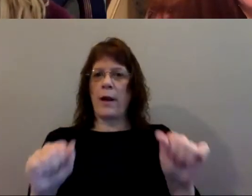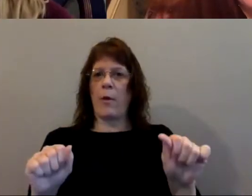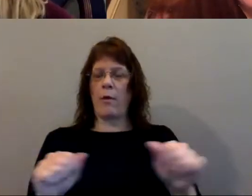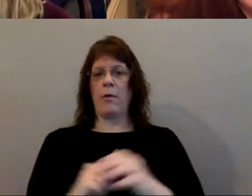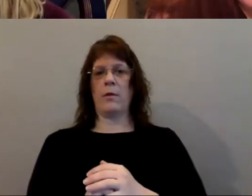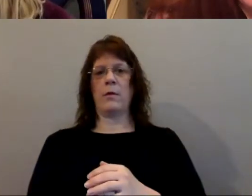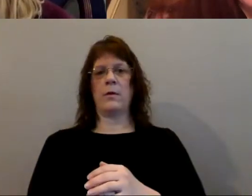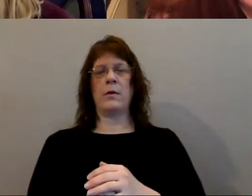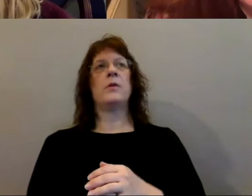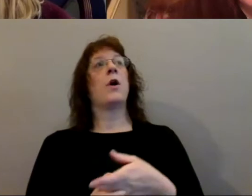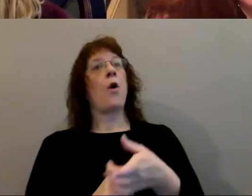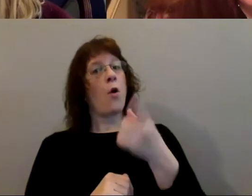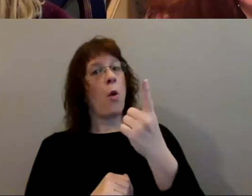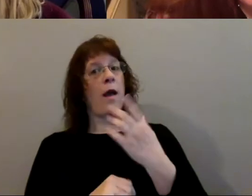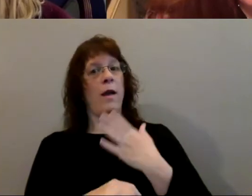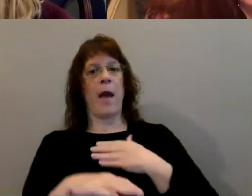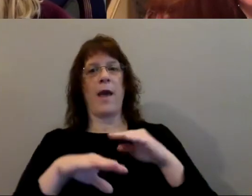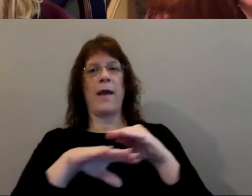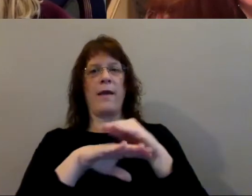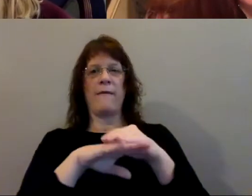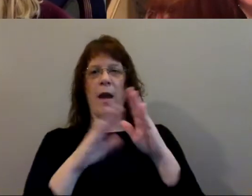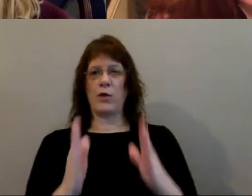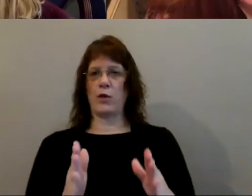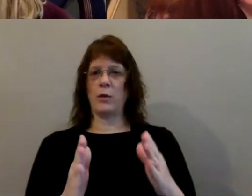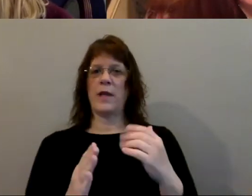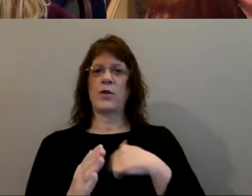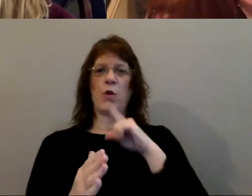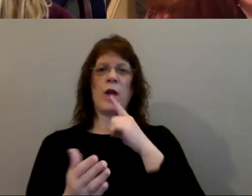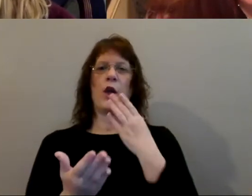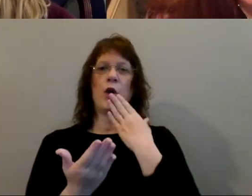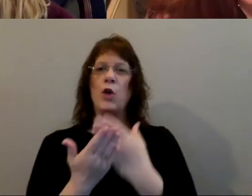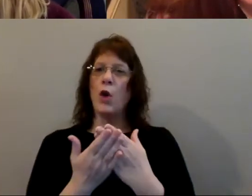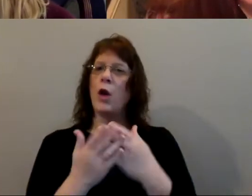of my advisors has a really good metaphor for this.